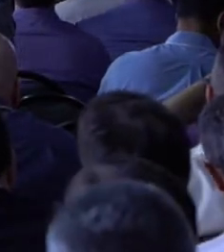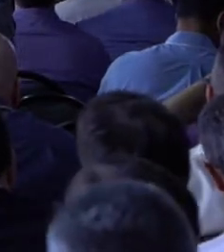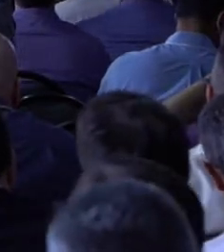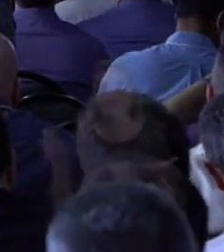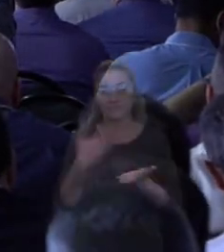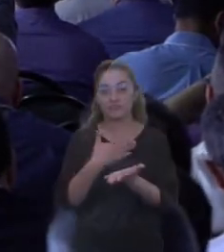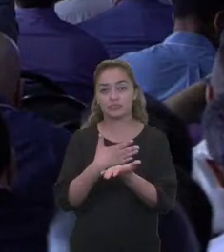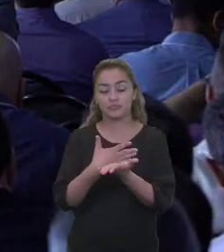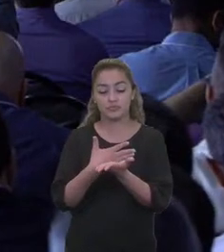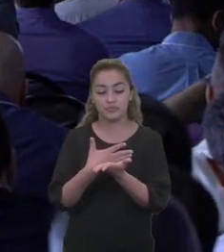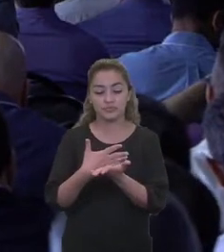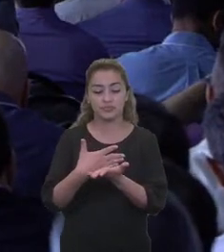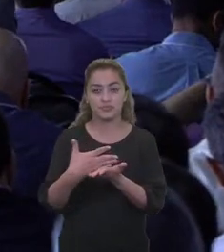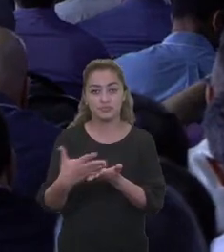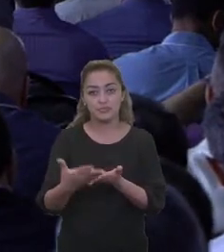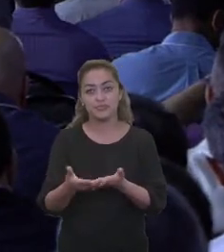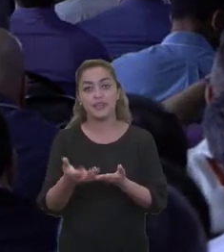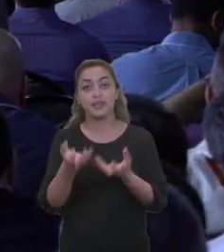So,